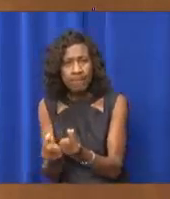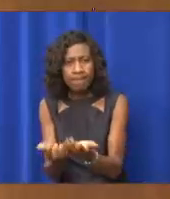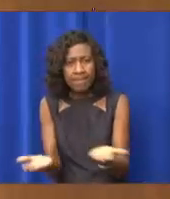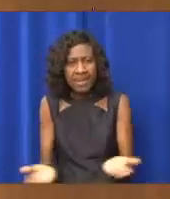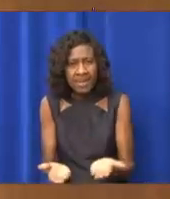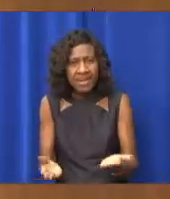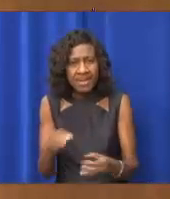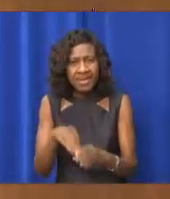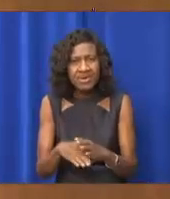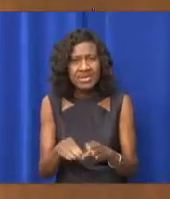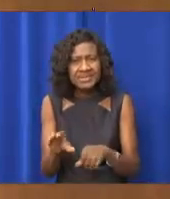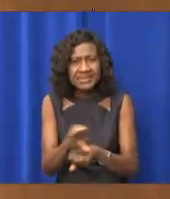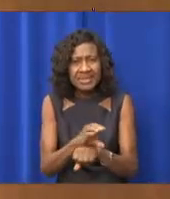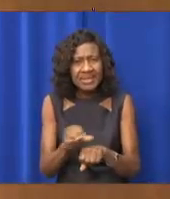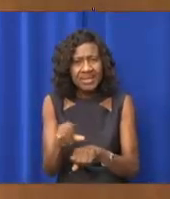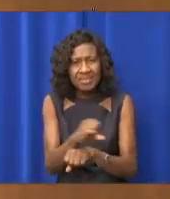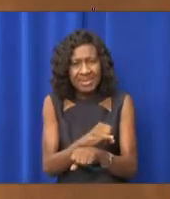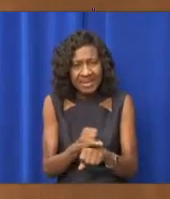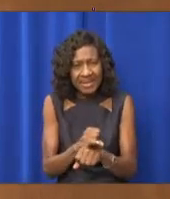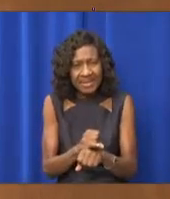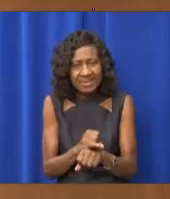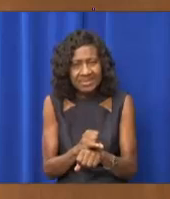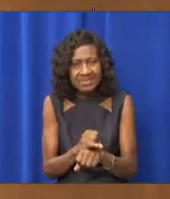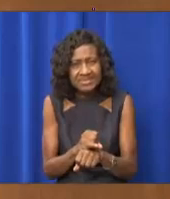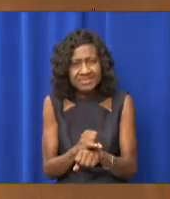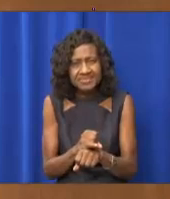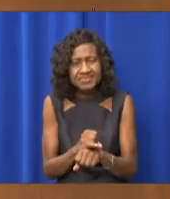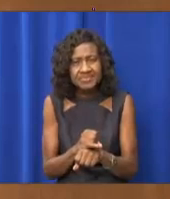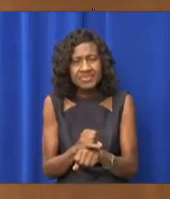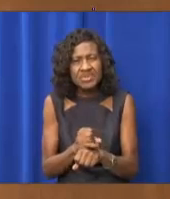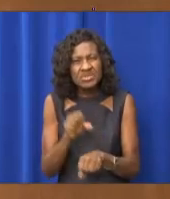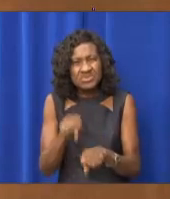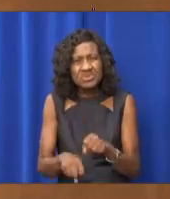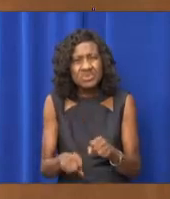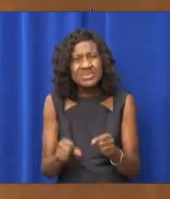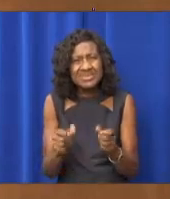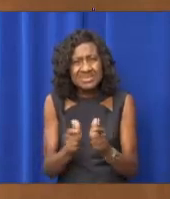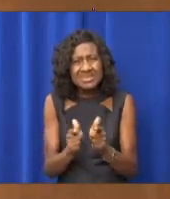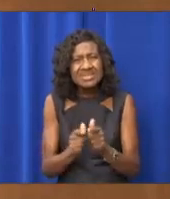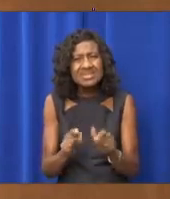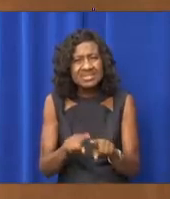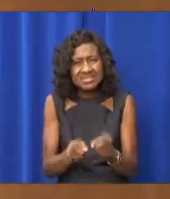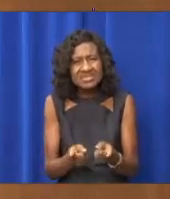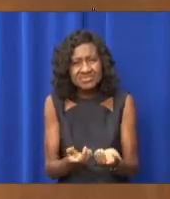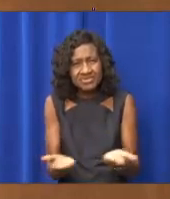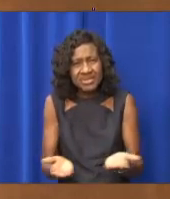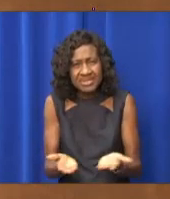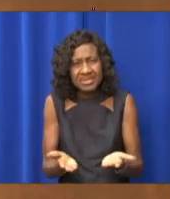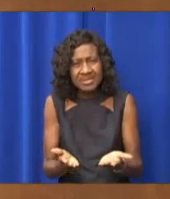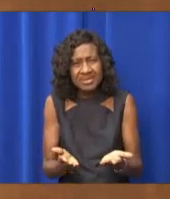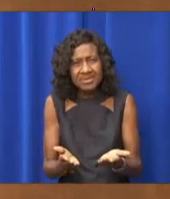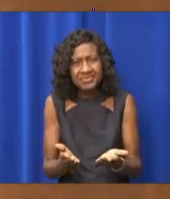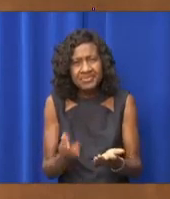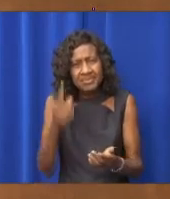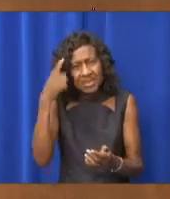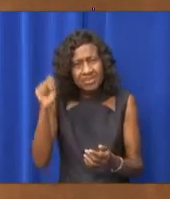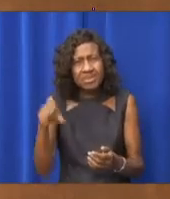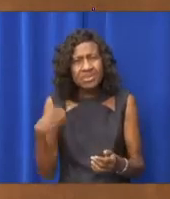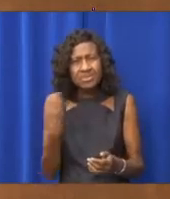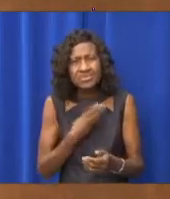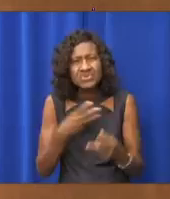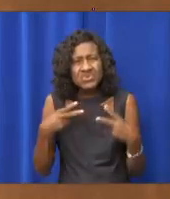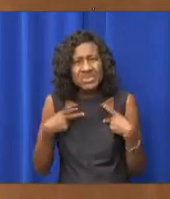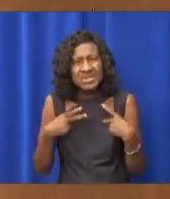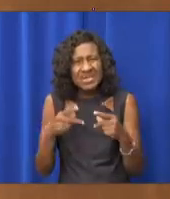actually what most people want is to know the R value for the whole community. So I'm saying that these clusters throw off the calculation and immediately lets